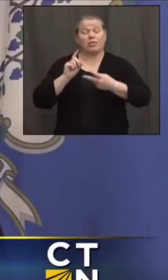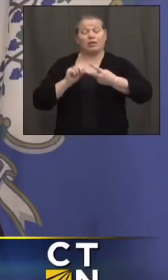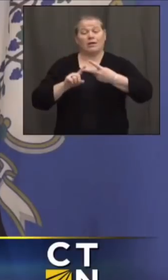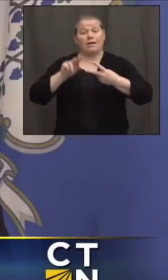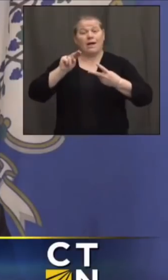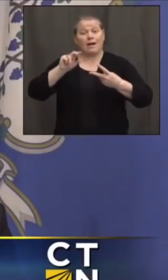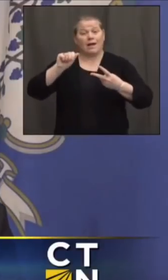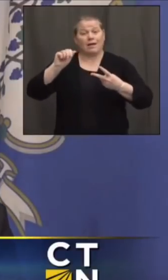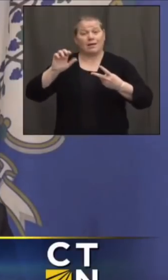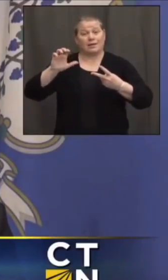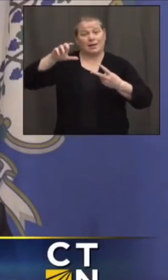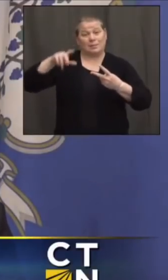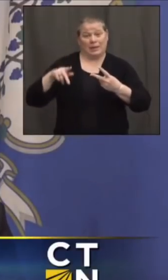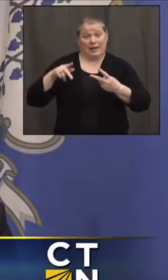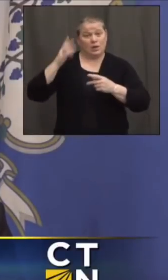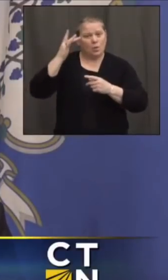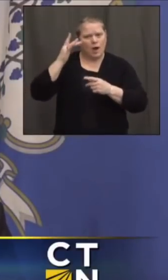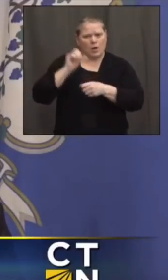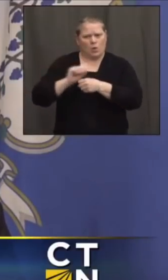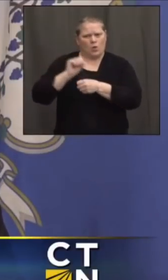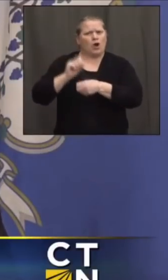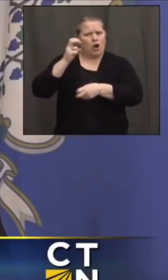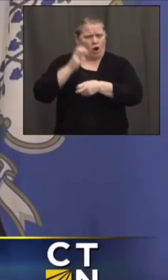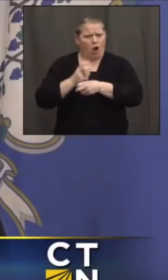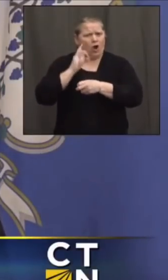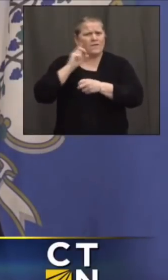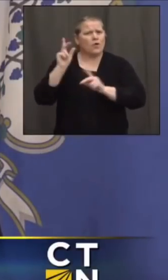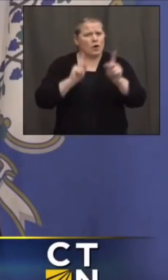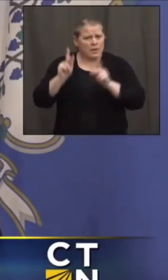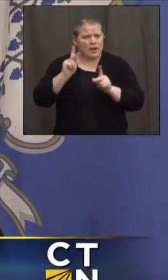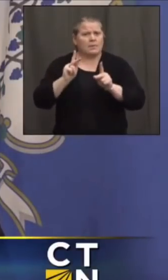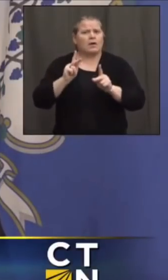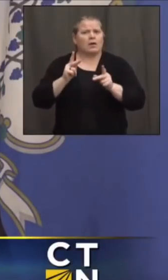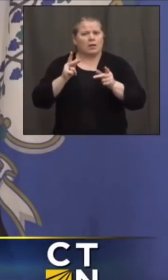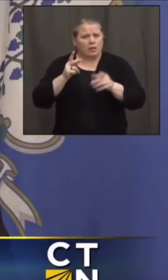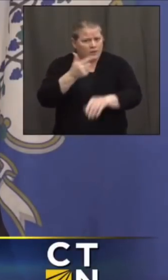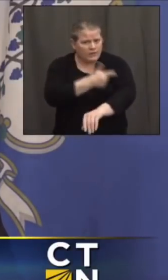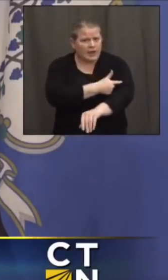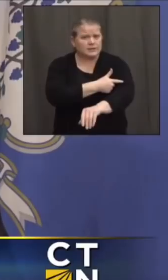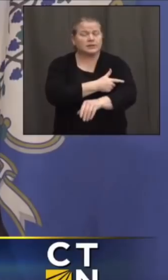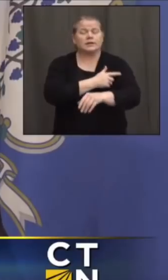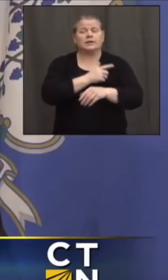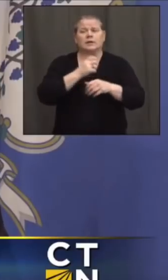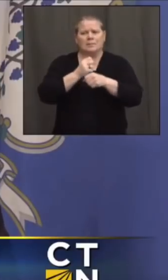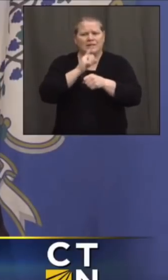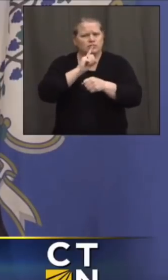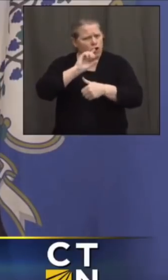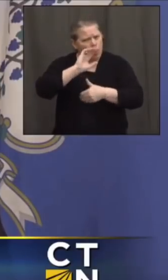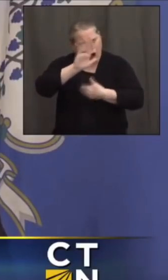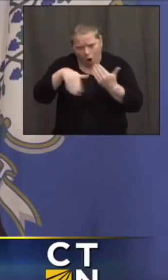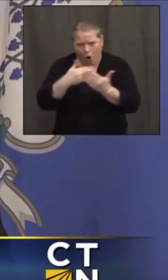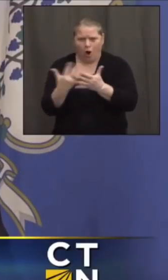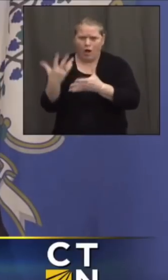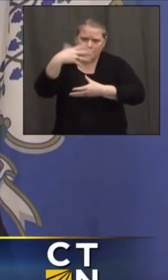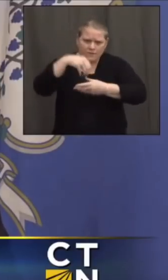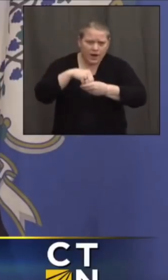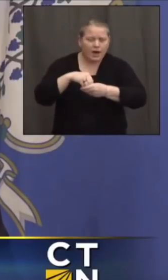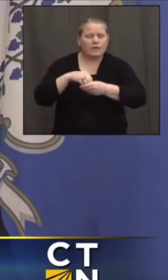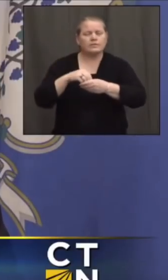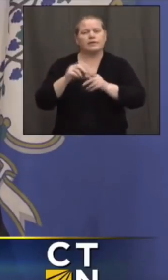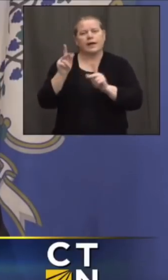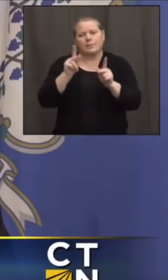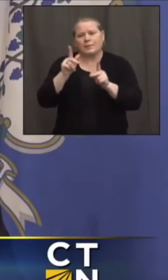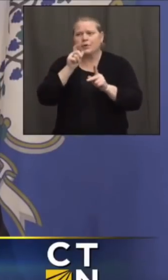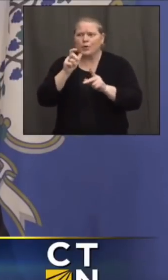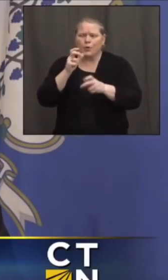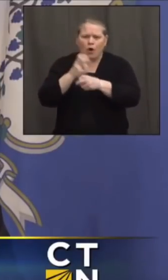really hard, not just to get people vaccinated, to make sure that nobody's left behind, and we get the folks who are underserved their opportunity to